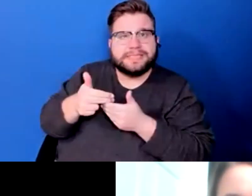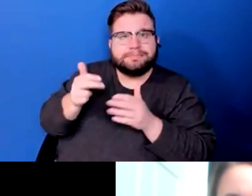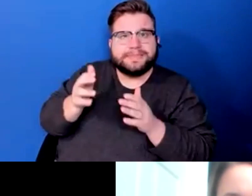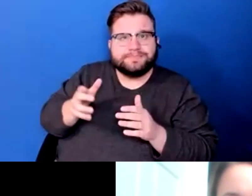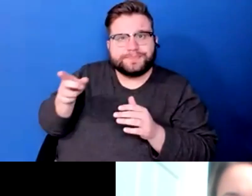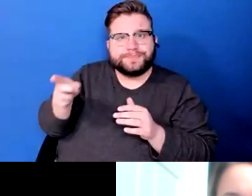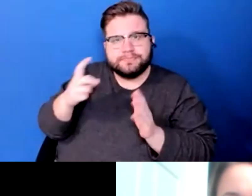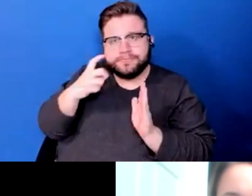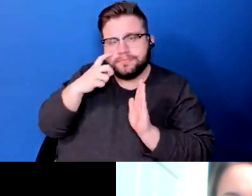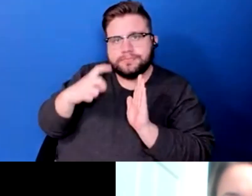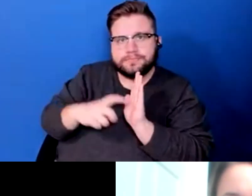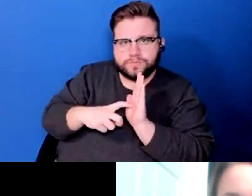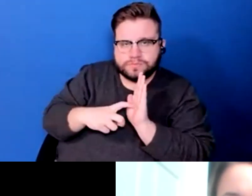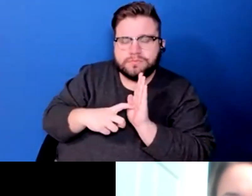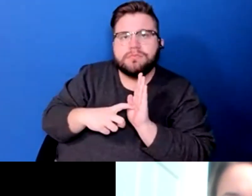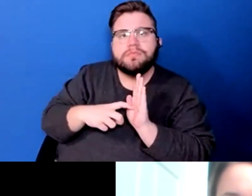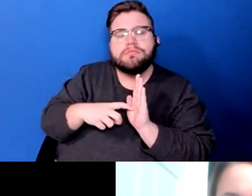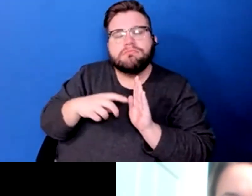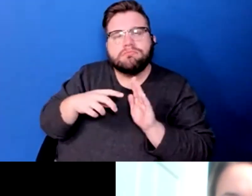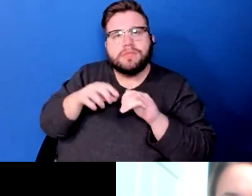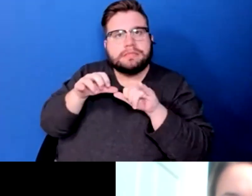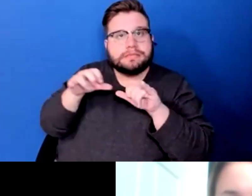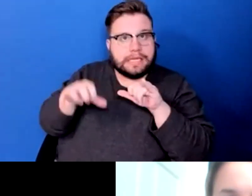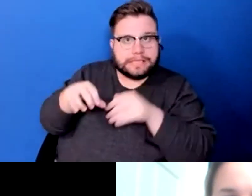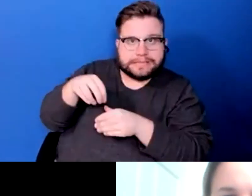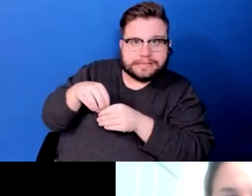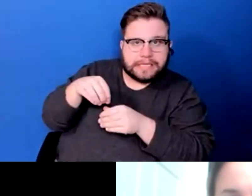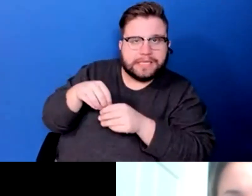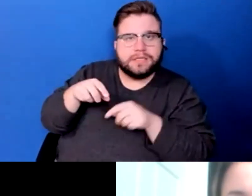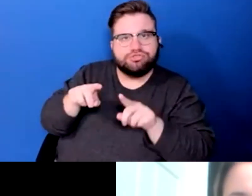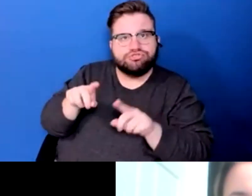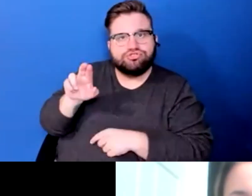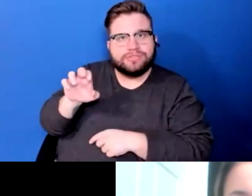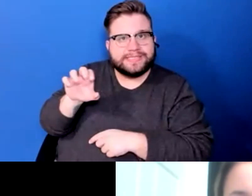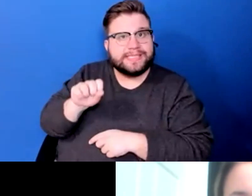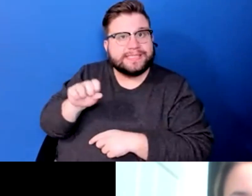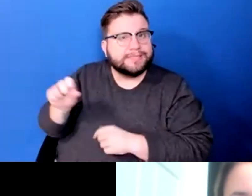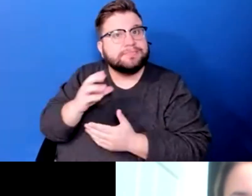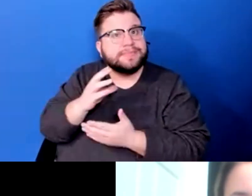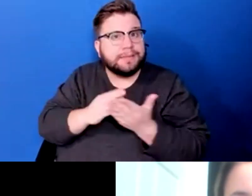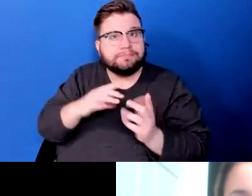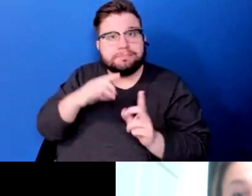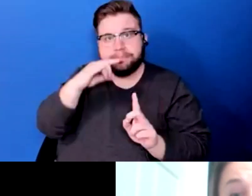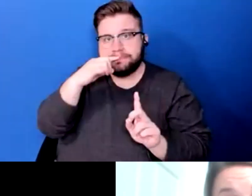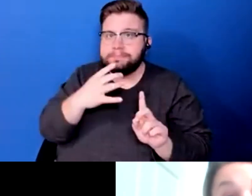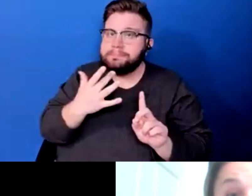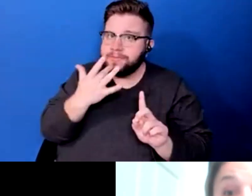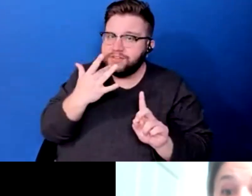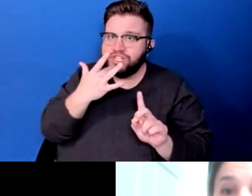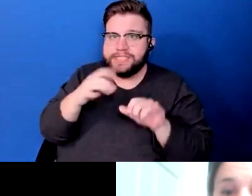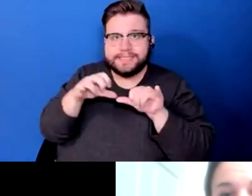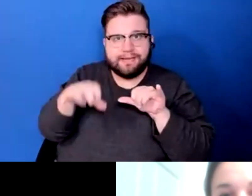that staying in from recess might actually be preferable for some children who don't like the chaos